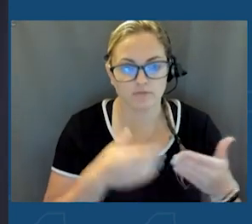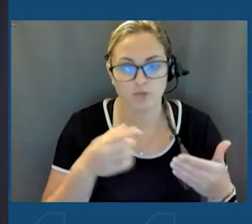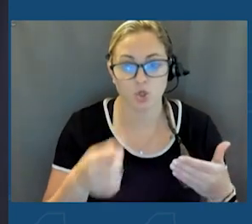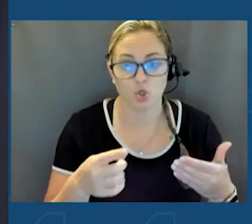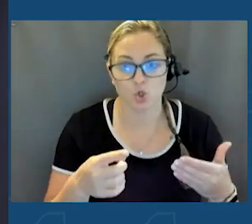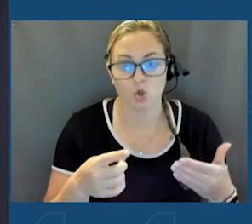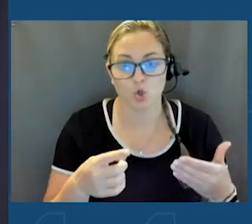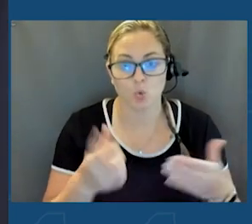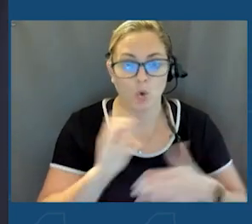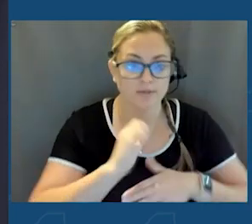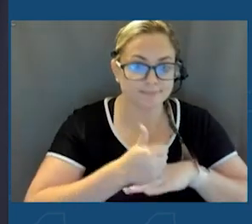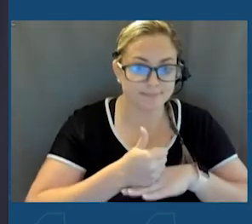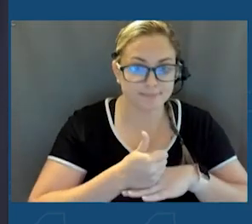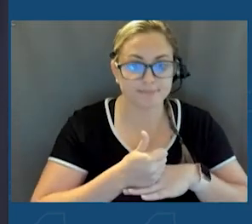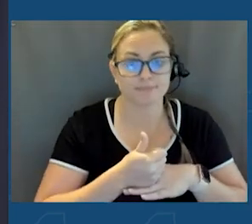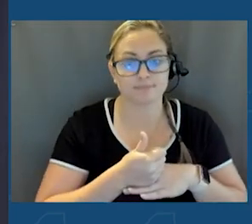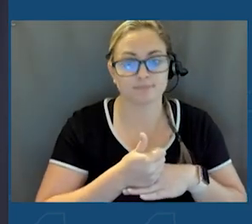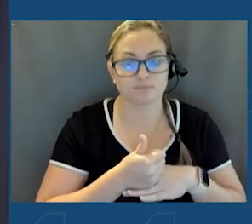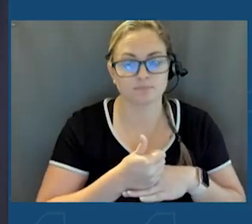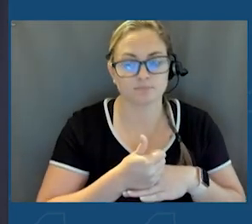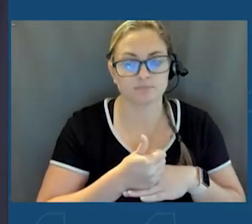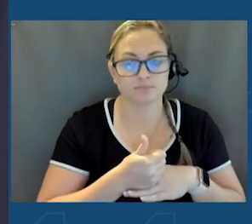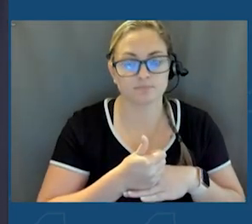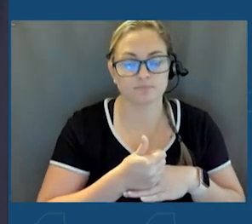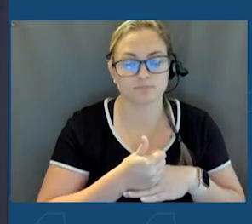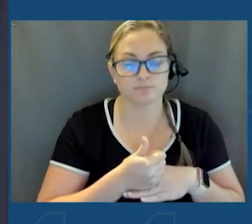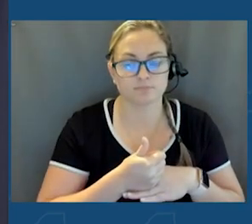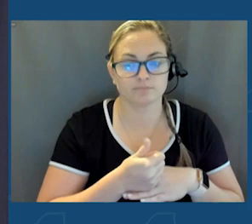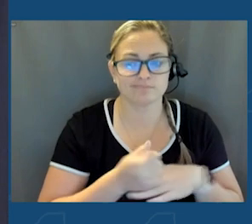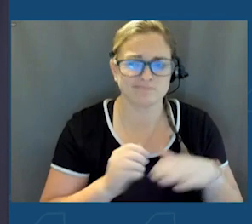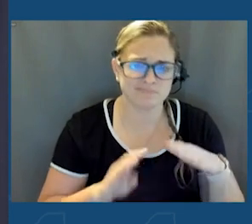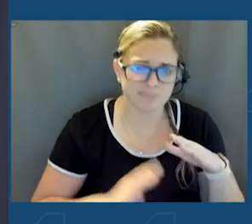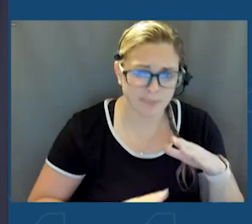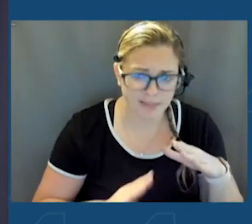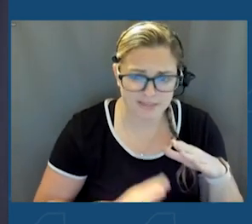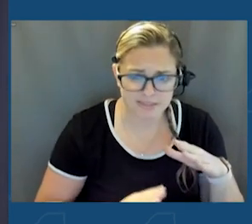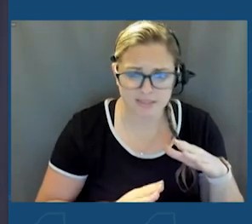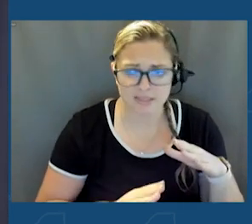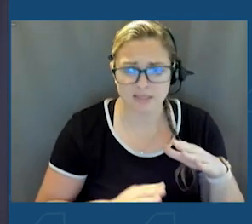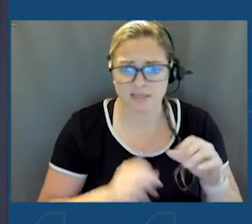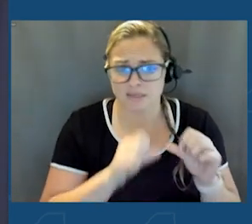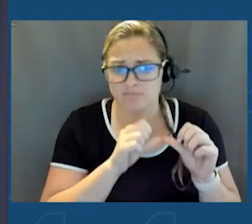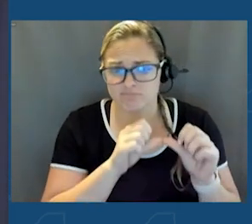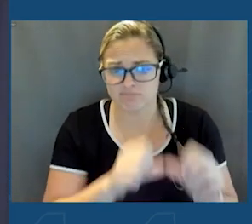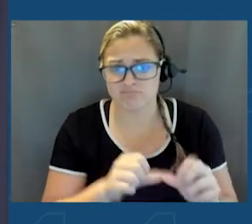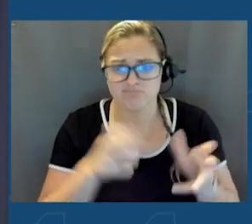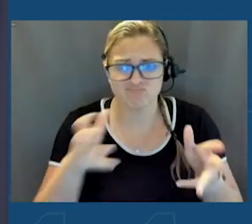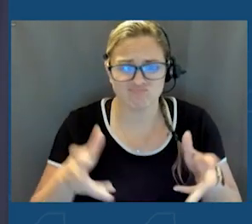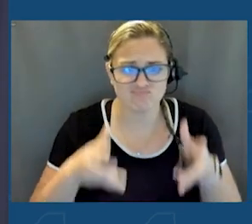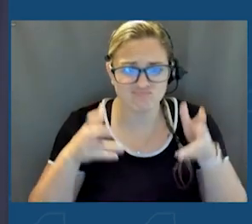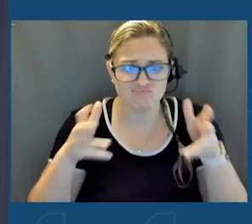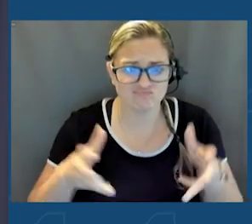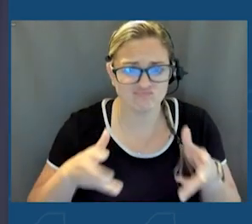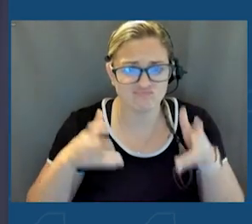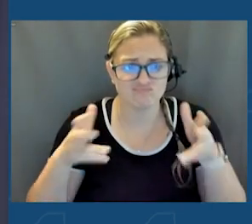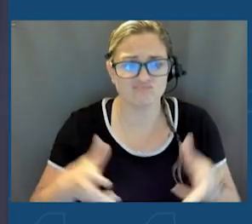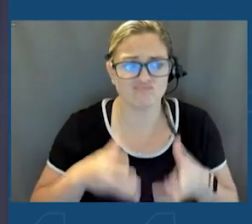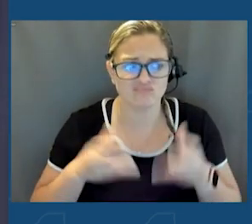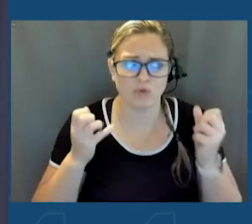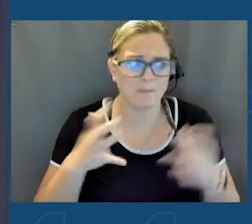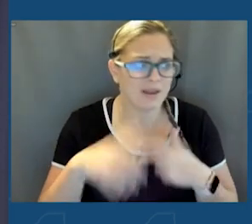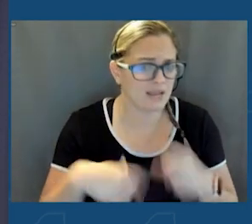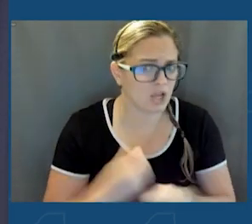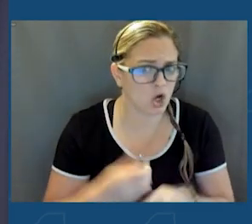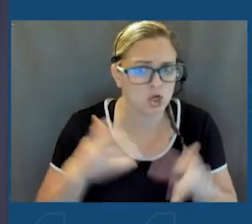putting forward have basically stood stale and stagnant for so many